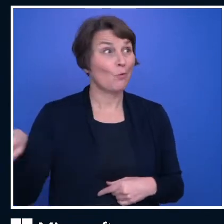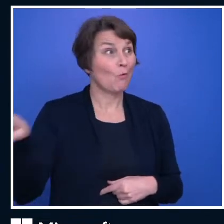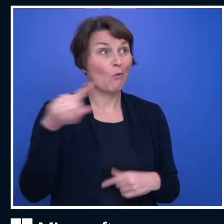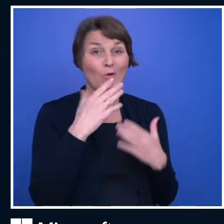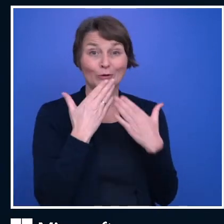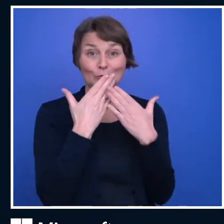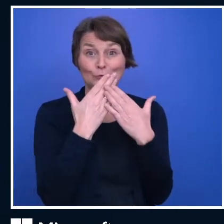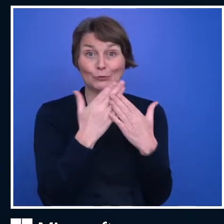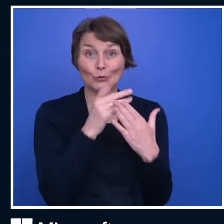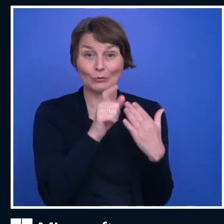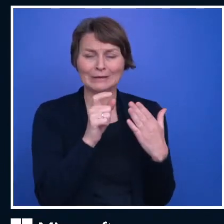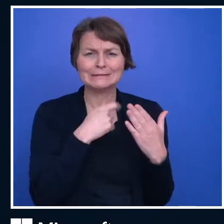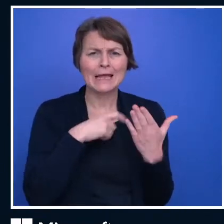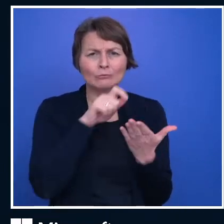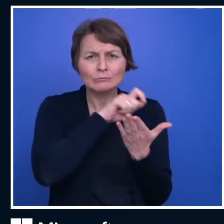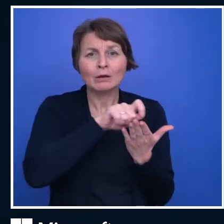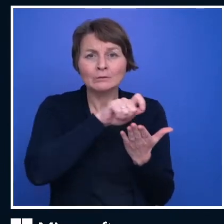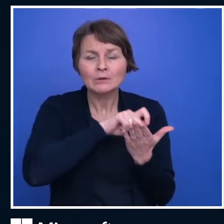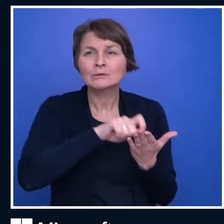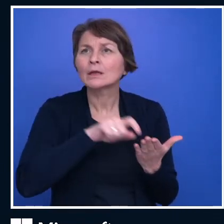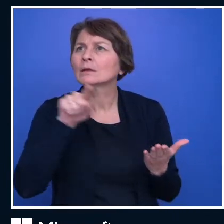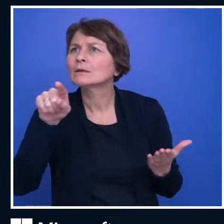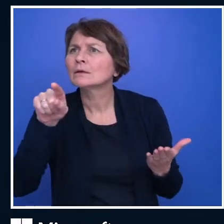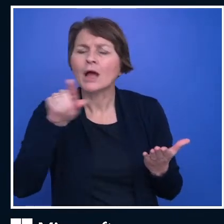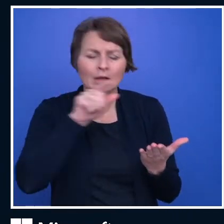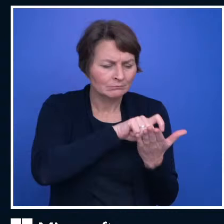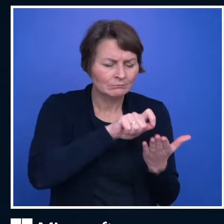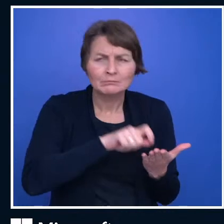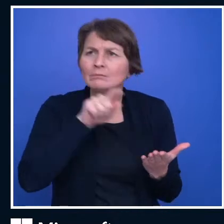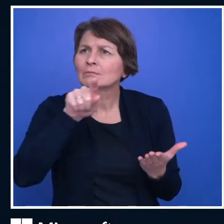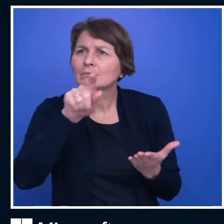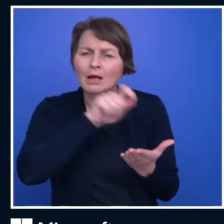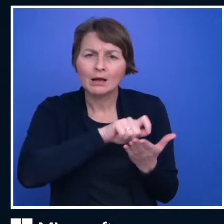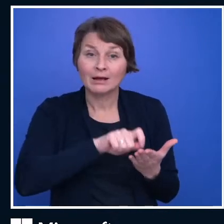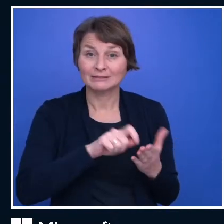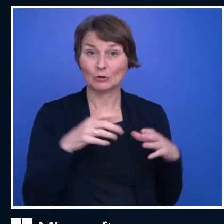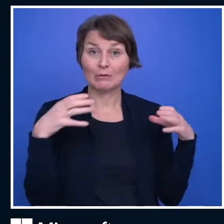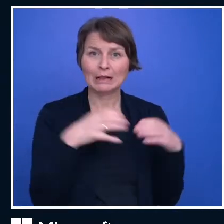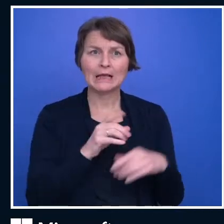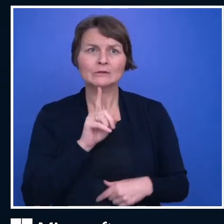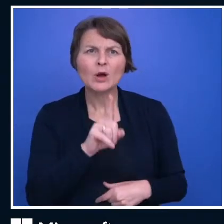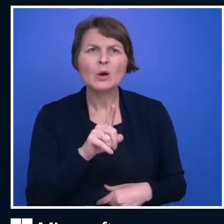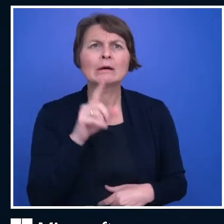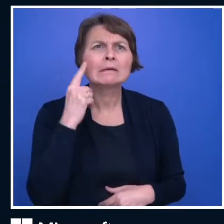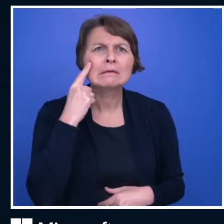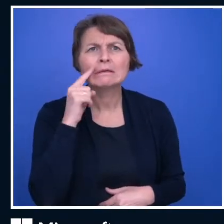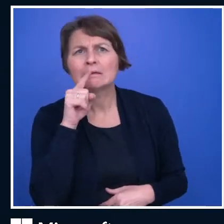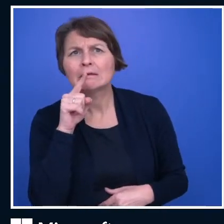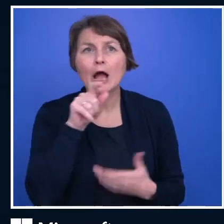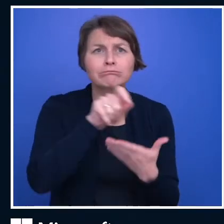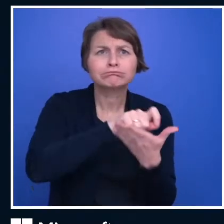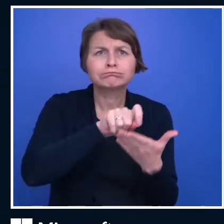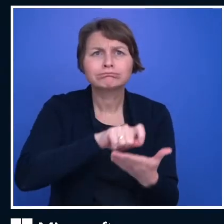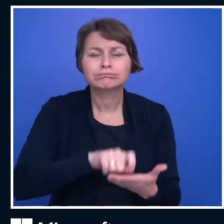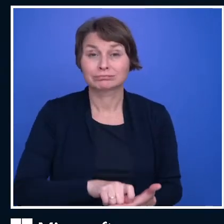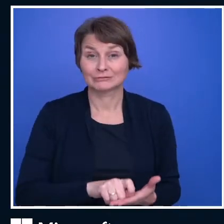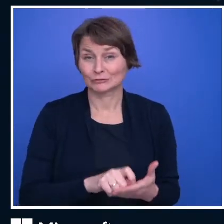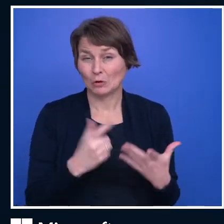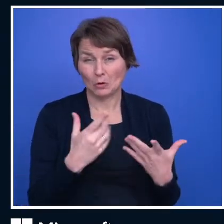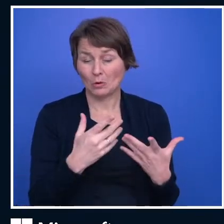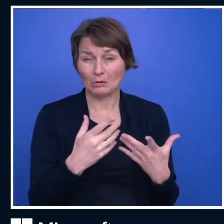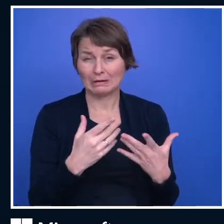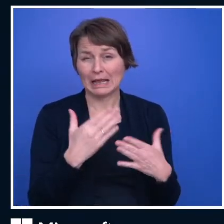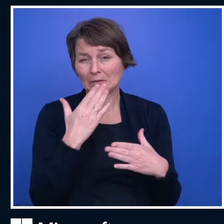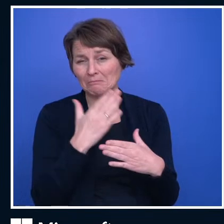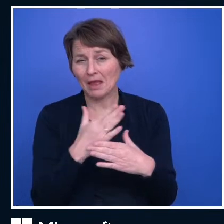continuously write notes in every single class, and on an average, as I stated in the fact here, on an average, students will take about